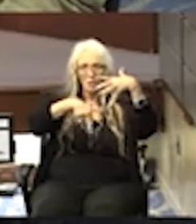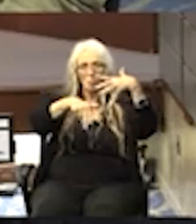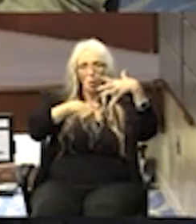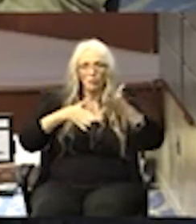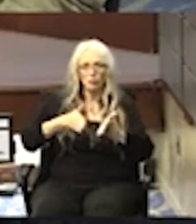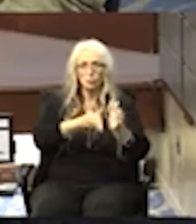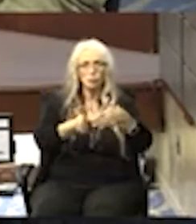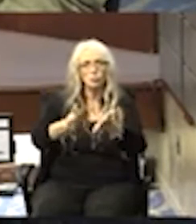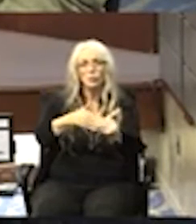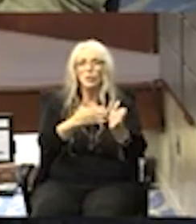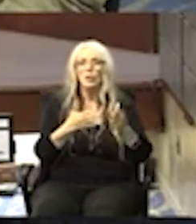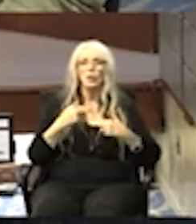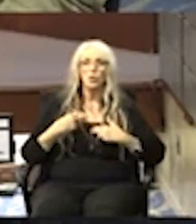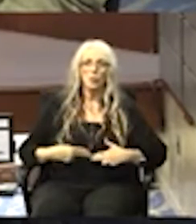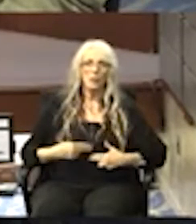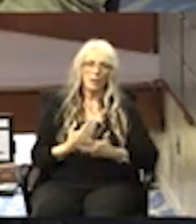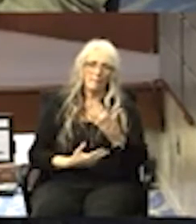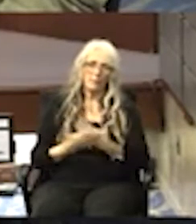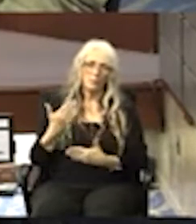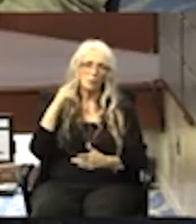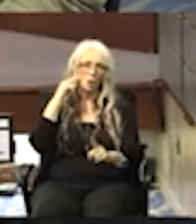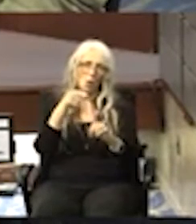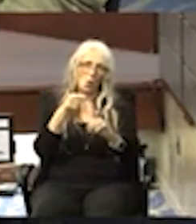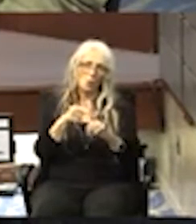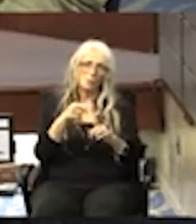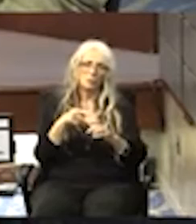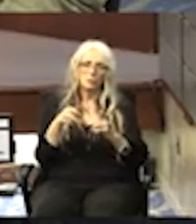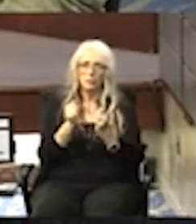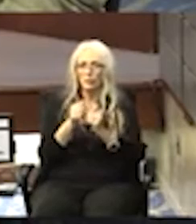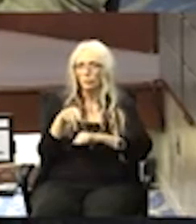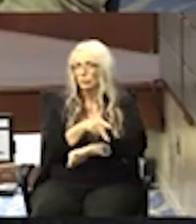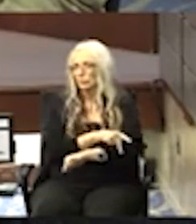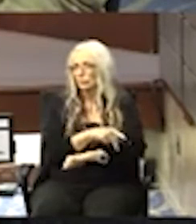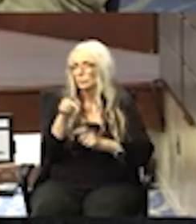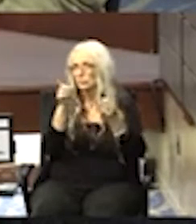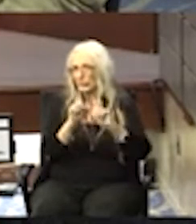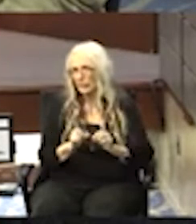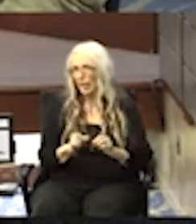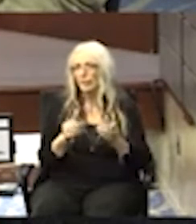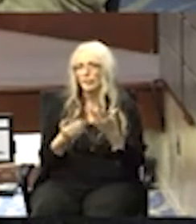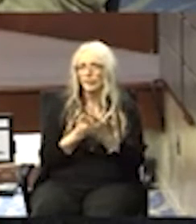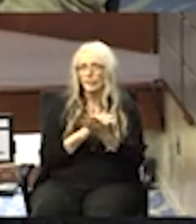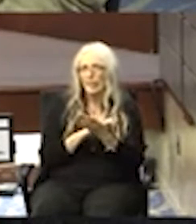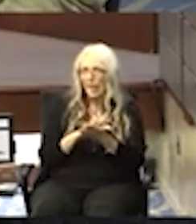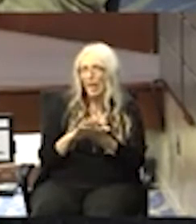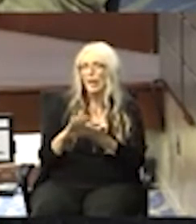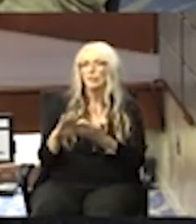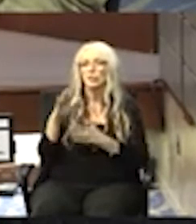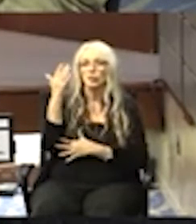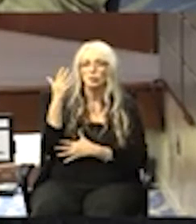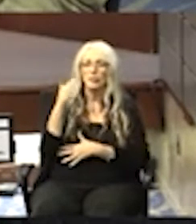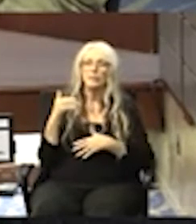in Texas becomes one of our biggest aspects with park design. So that'll be really important to get some nice sized shade trees. And